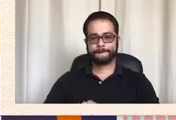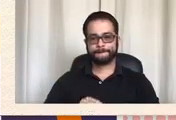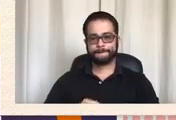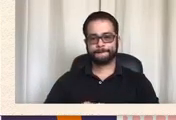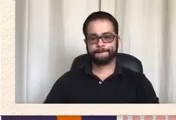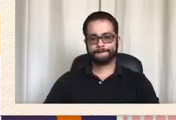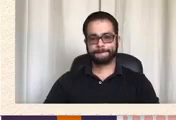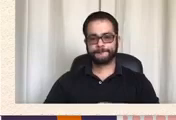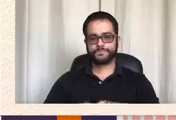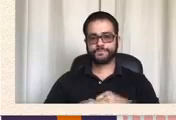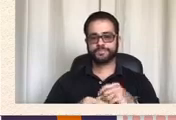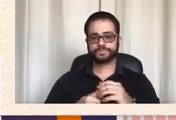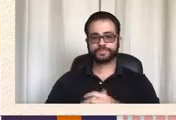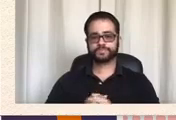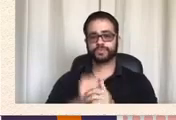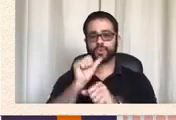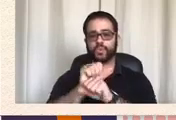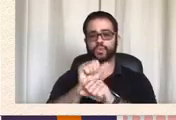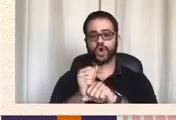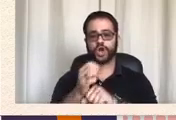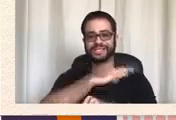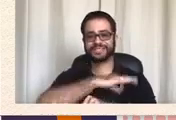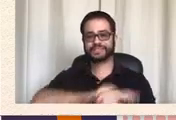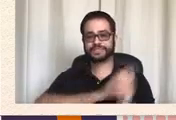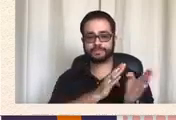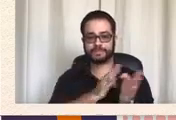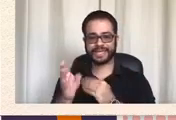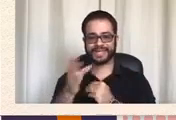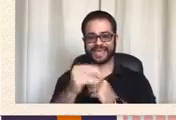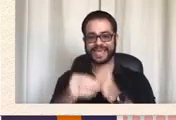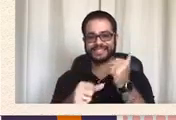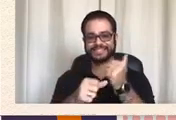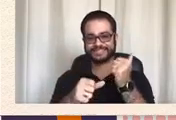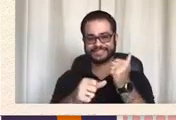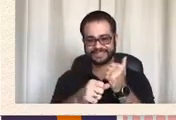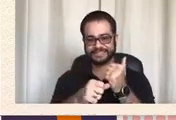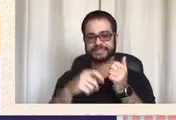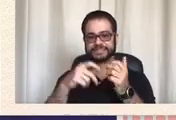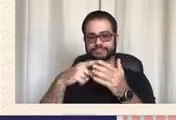Work Incentive Planning and Assistance Programs, otherwise known as WIPA.